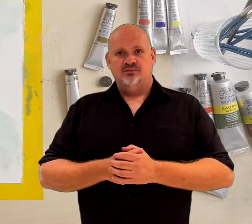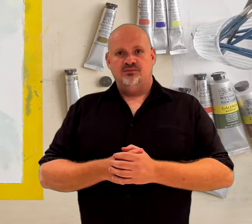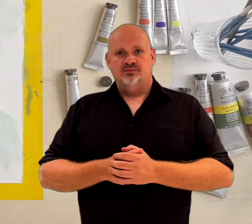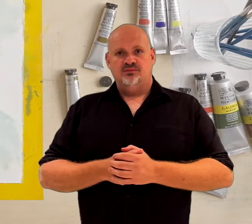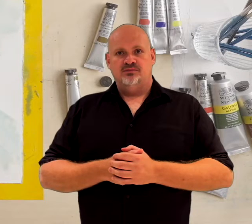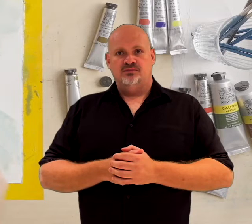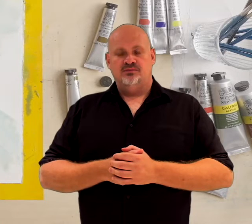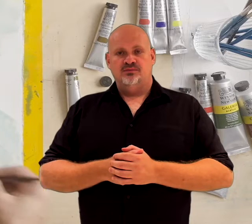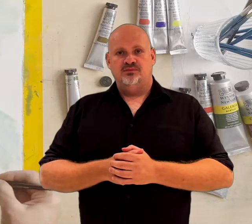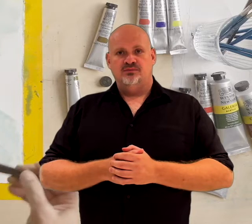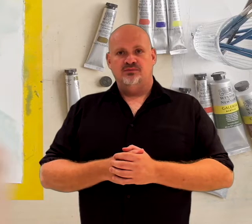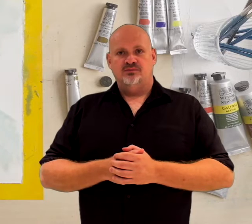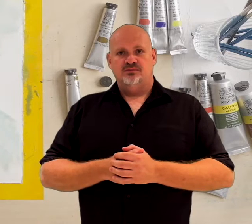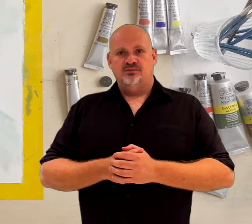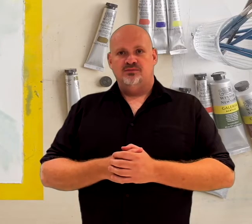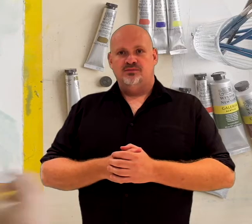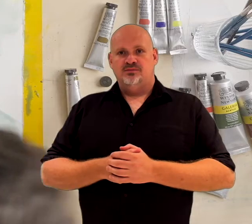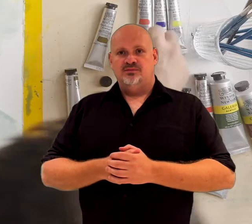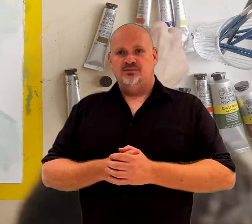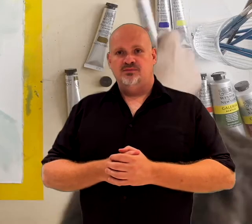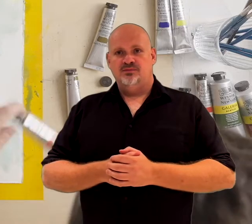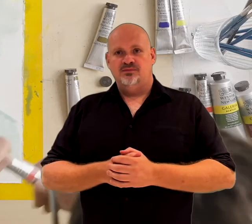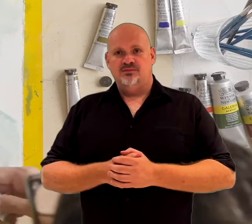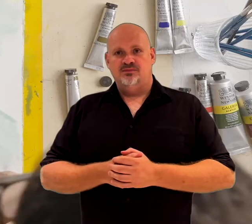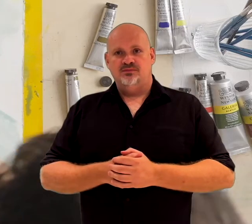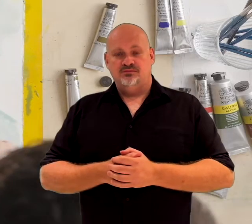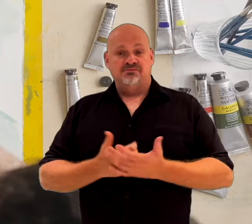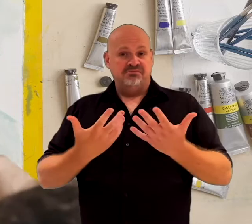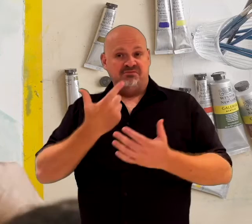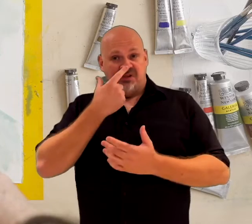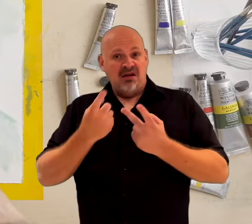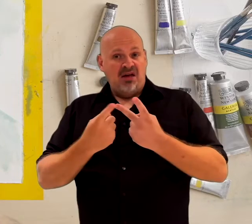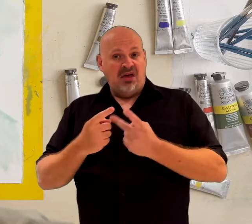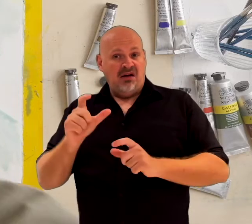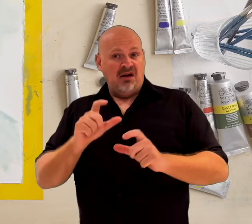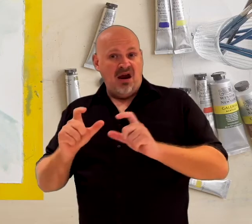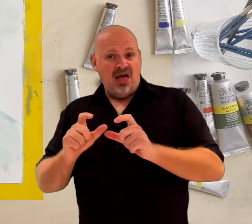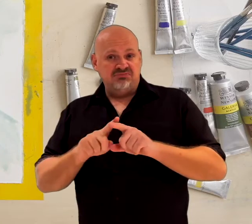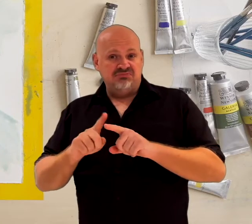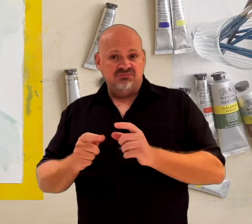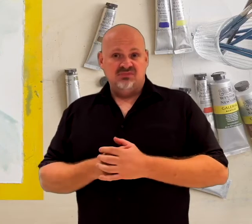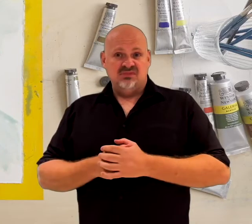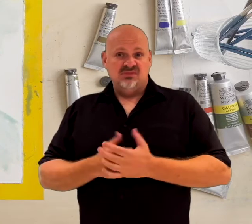Yeah. And then let's go with other colors, like you could just take the red.